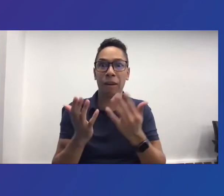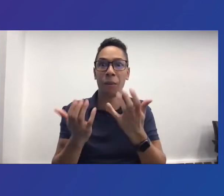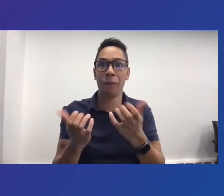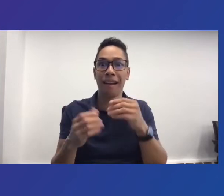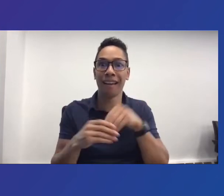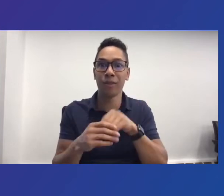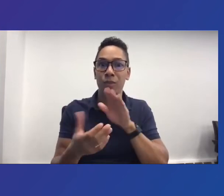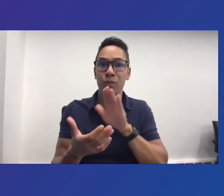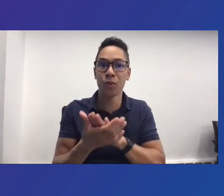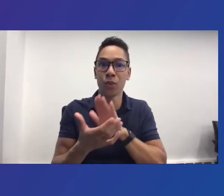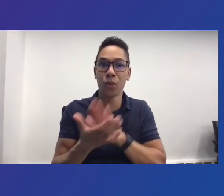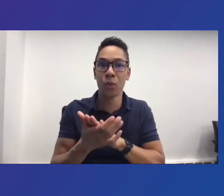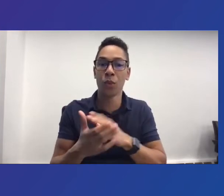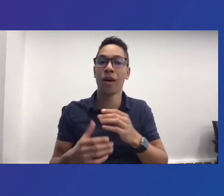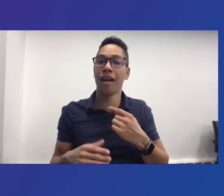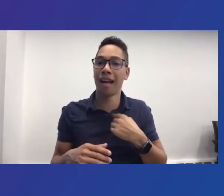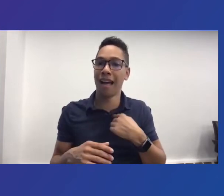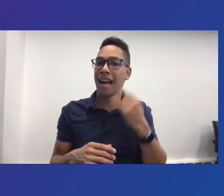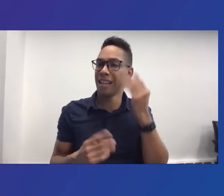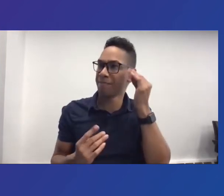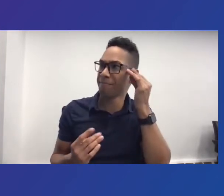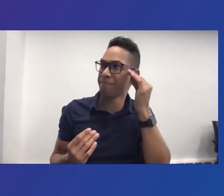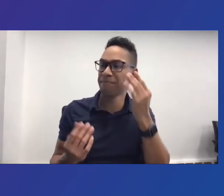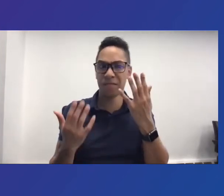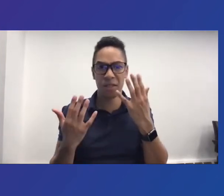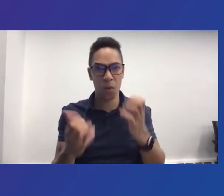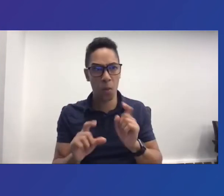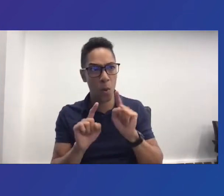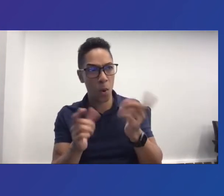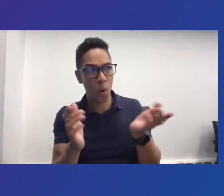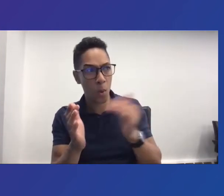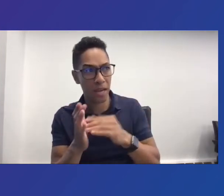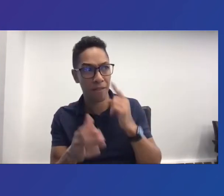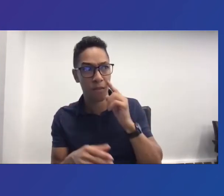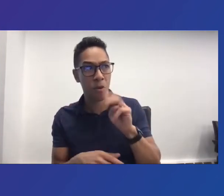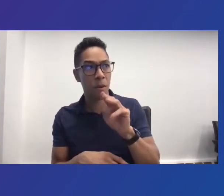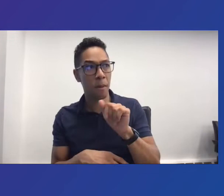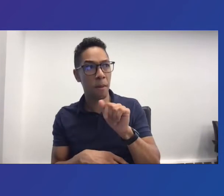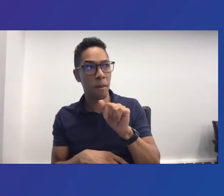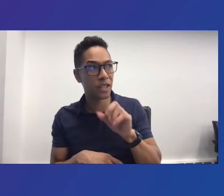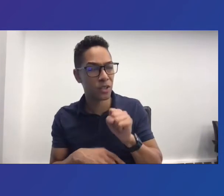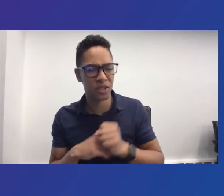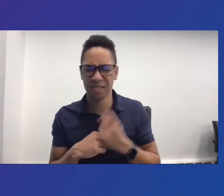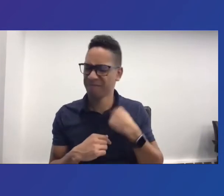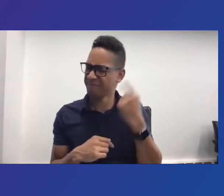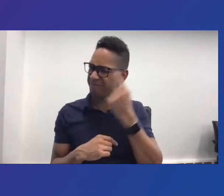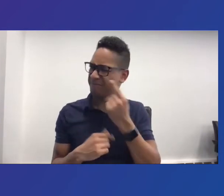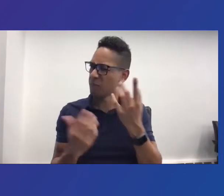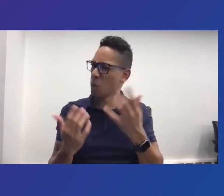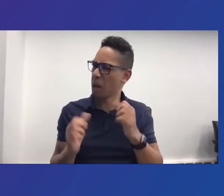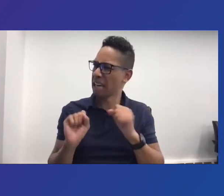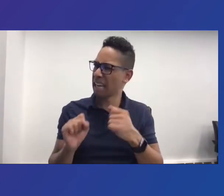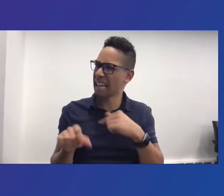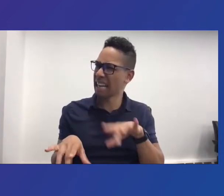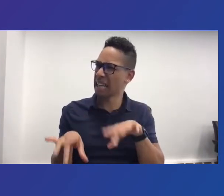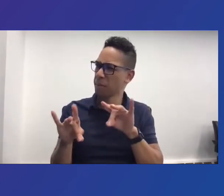was contemplating a master's degree, and I was like, what degree could I possibly get that's going to justify spending the